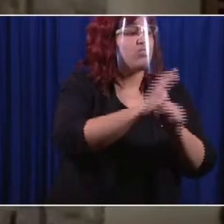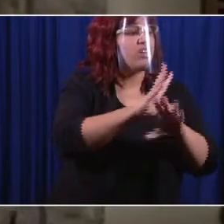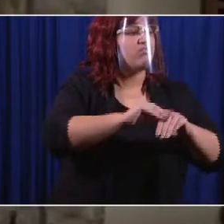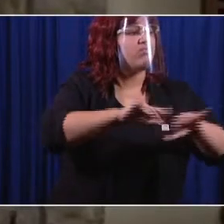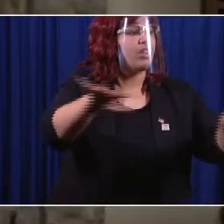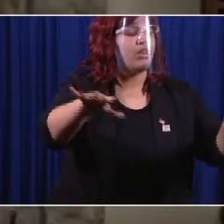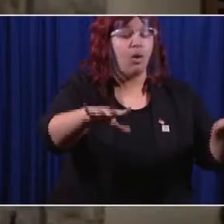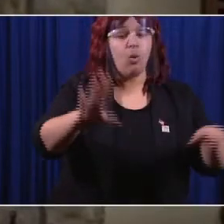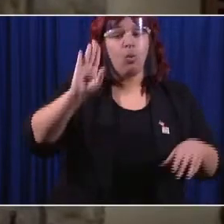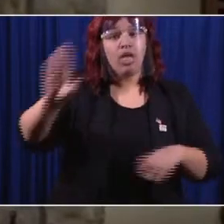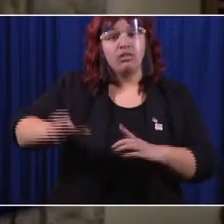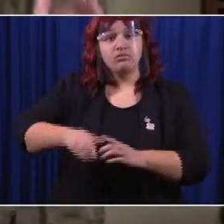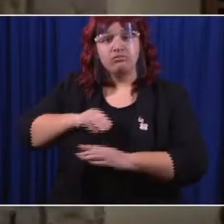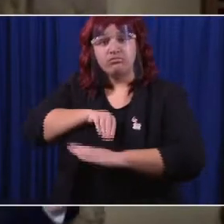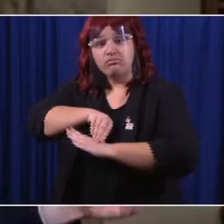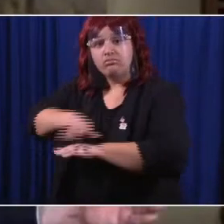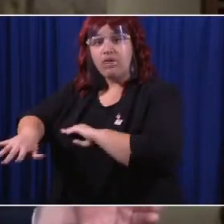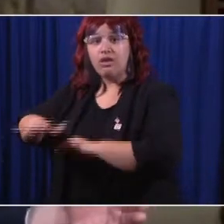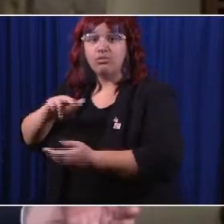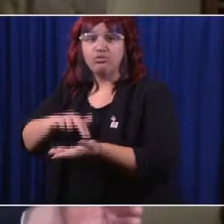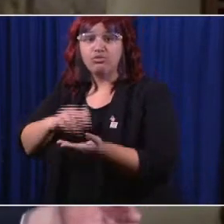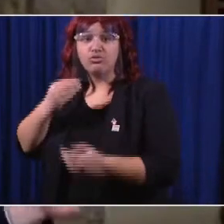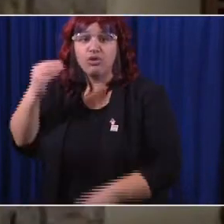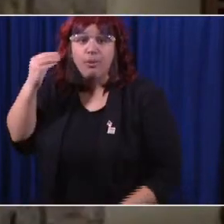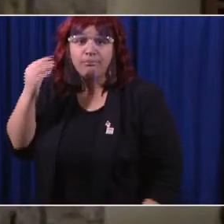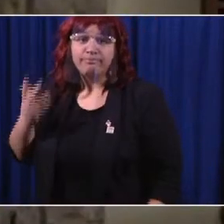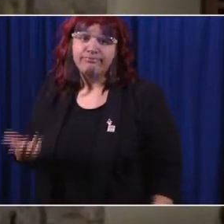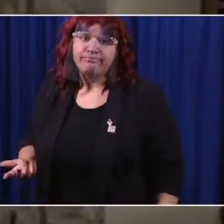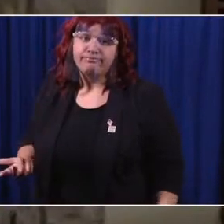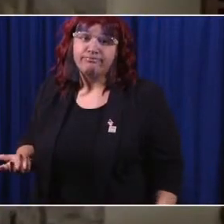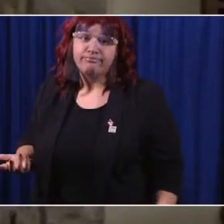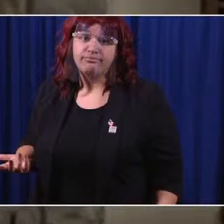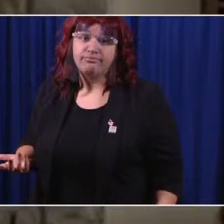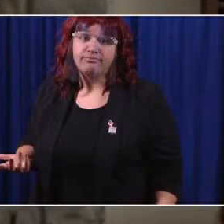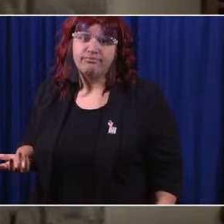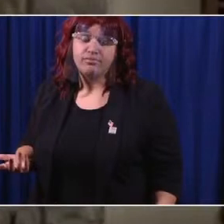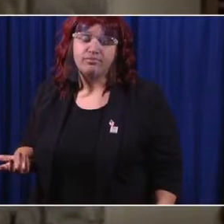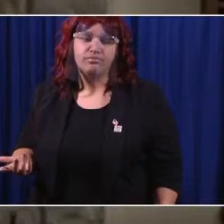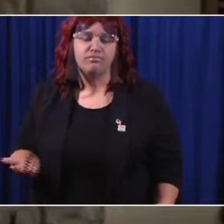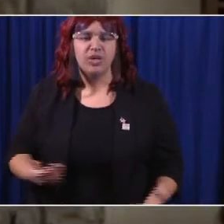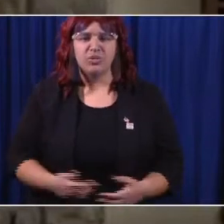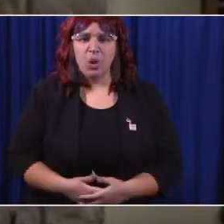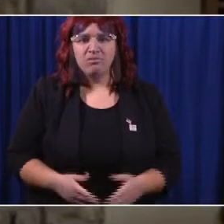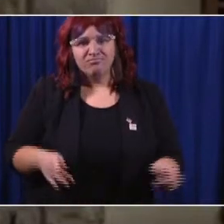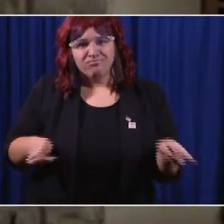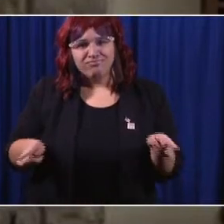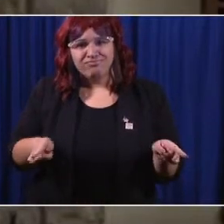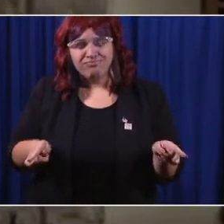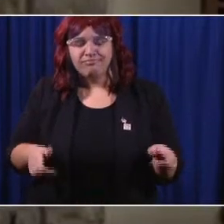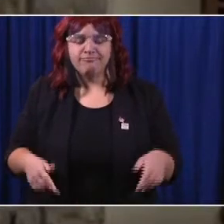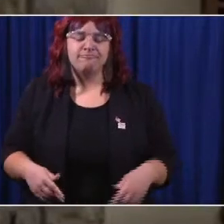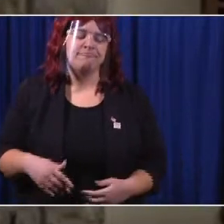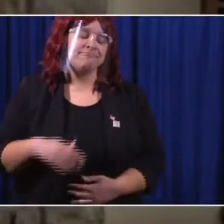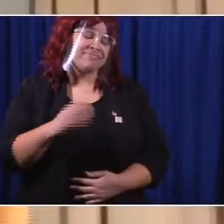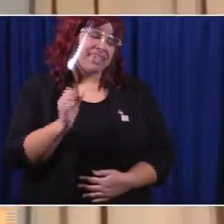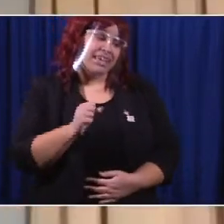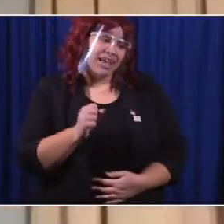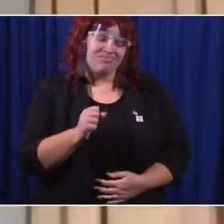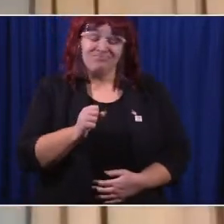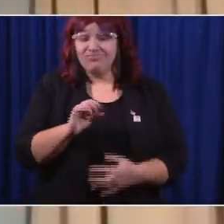home. So Yes, there's a relationship between the spread in the community and what you see in your nursing home. It's directly